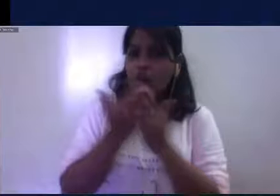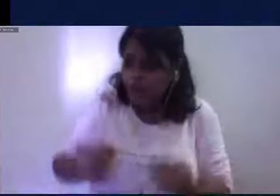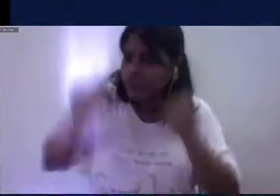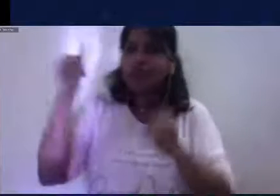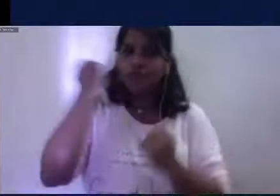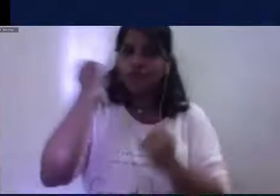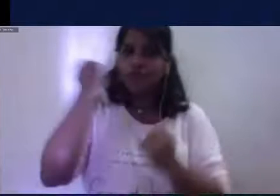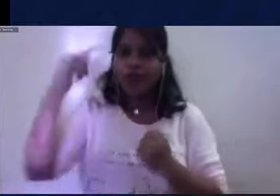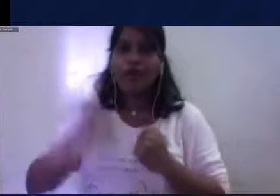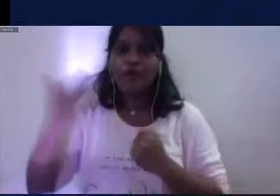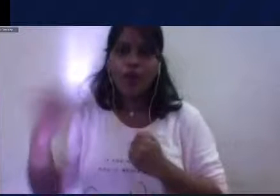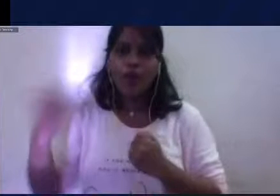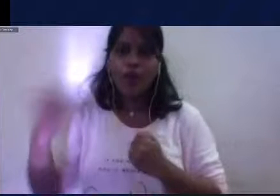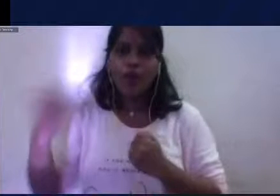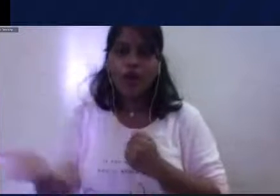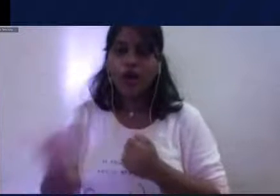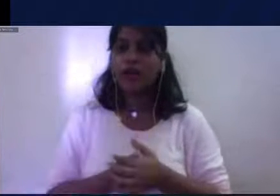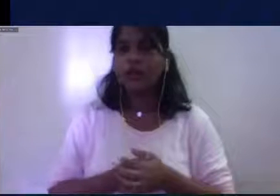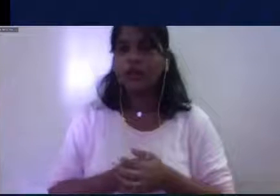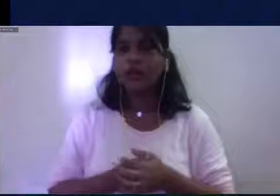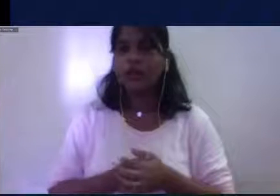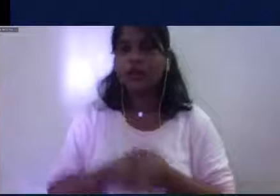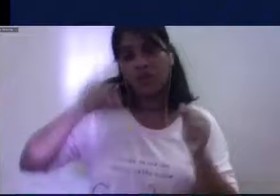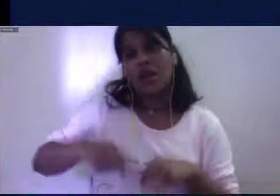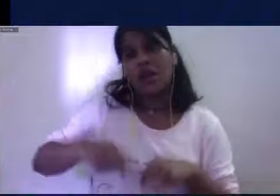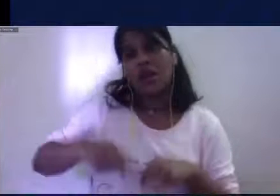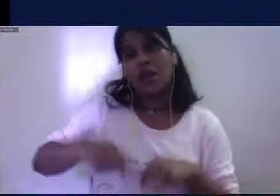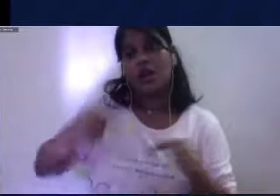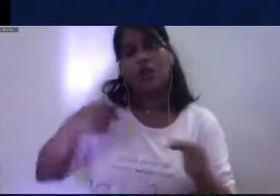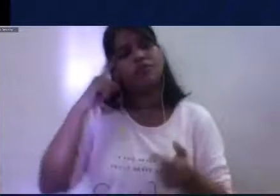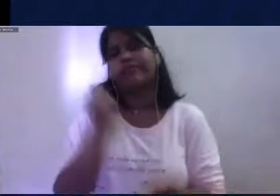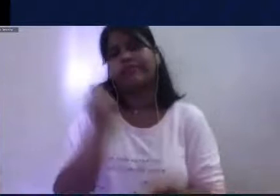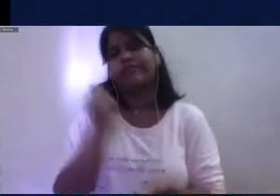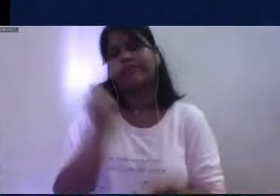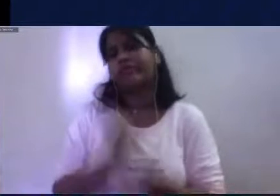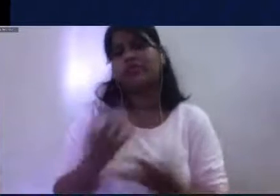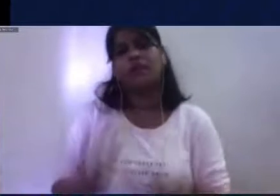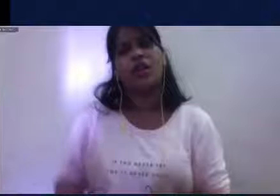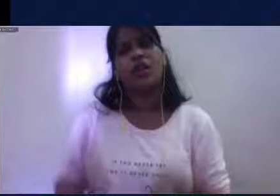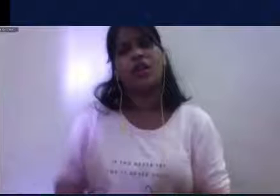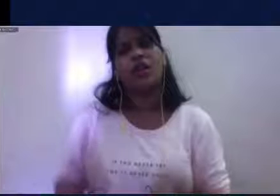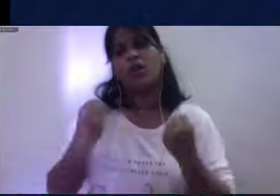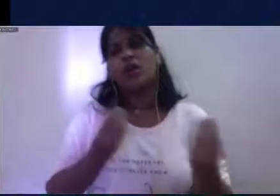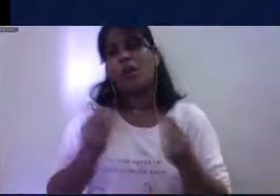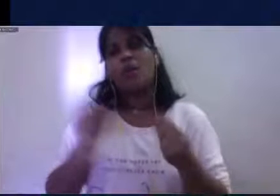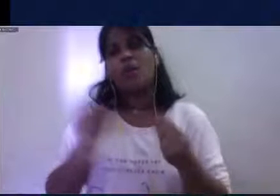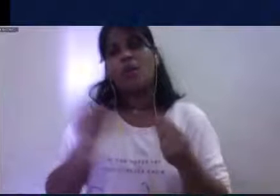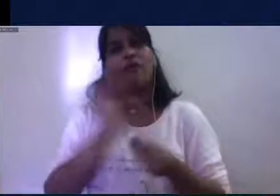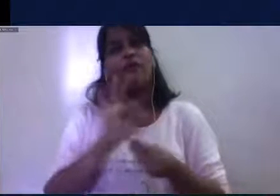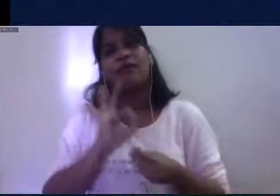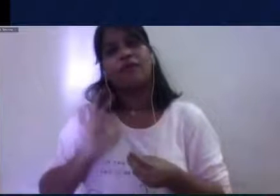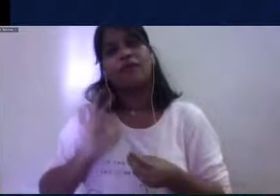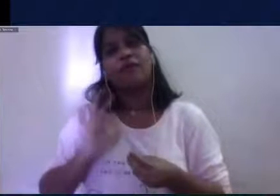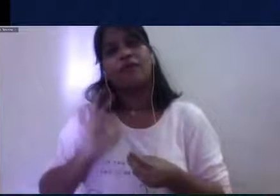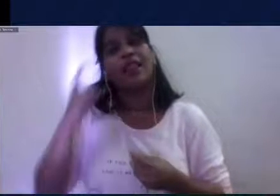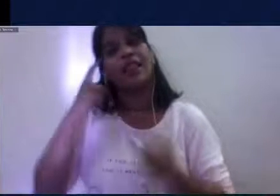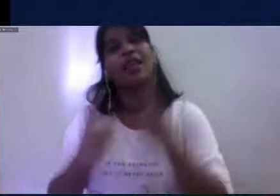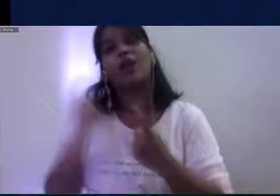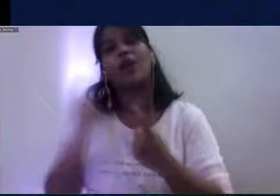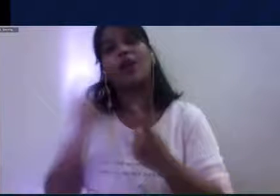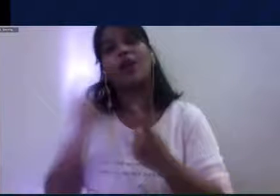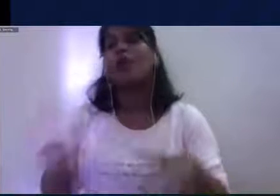forward. Now, then we decided, let us take about a couple of weeks to kind of, think about how to